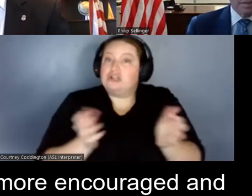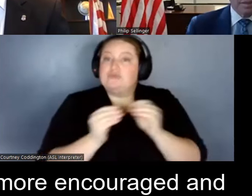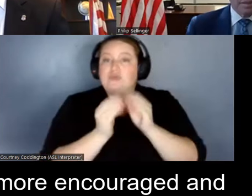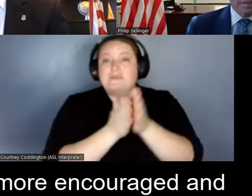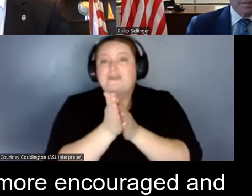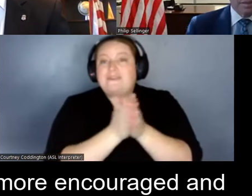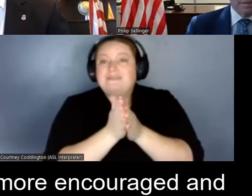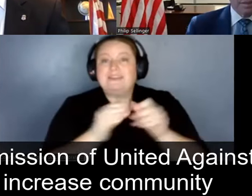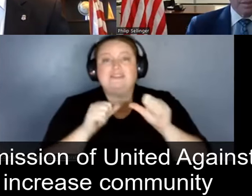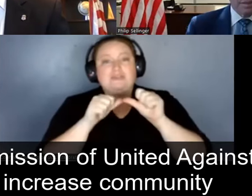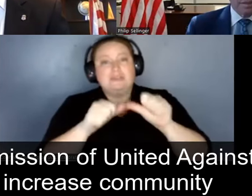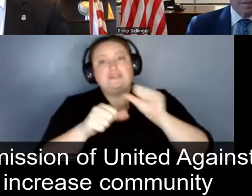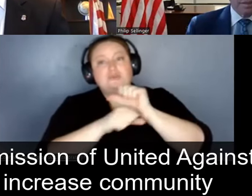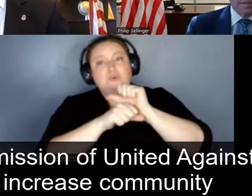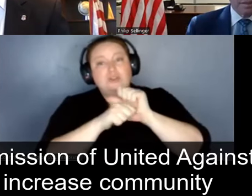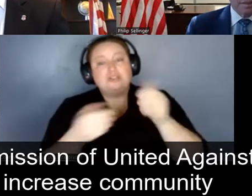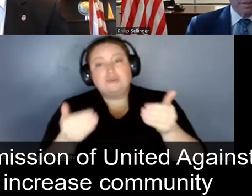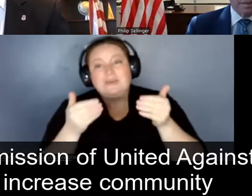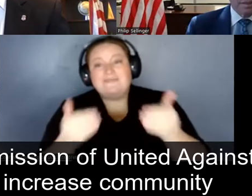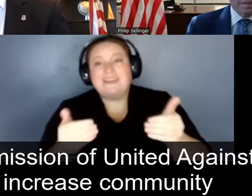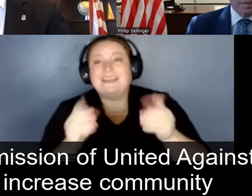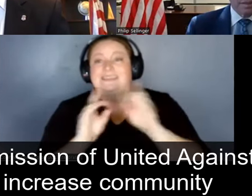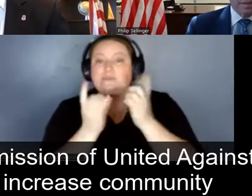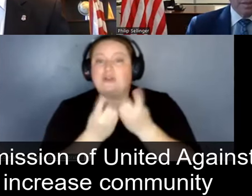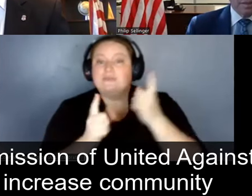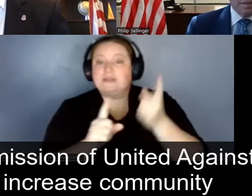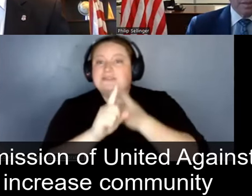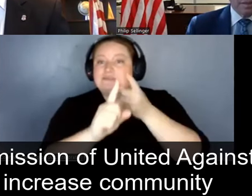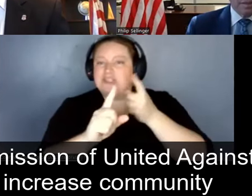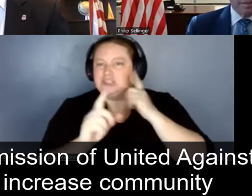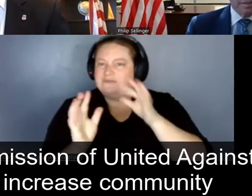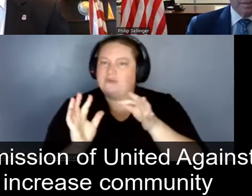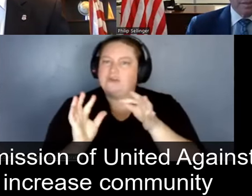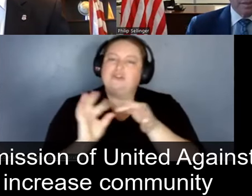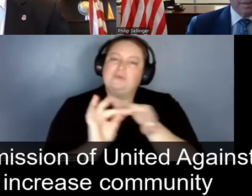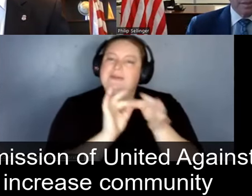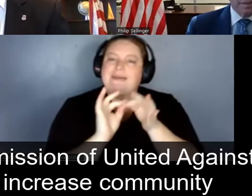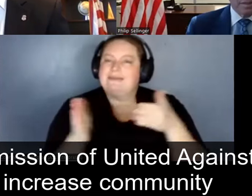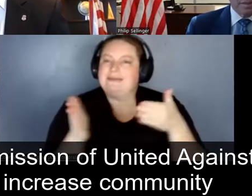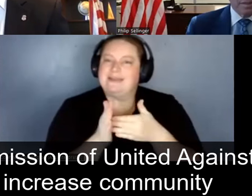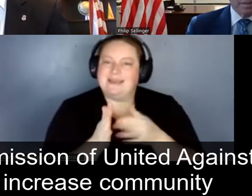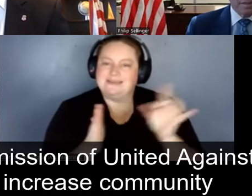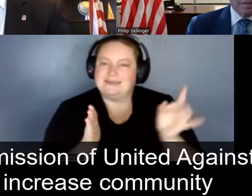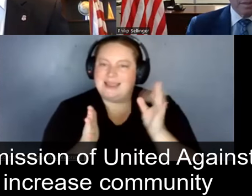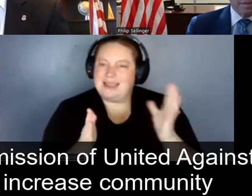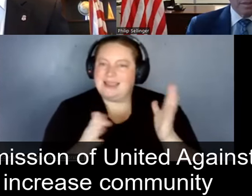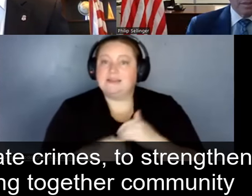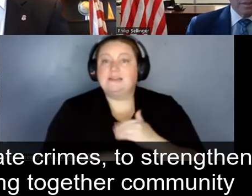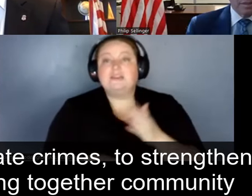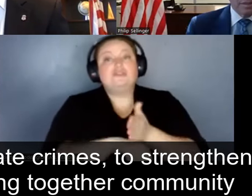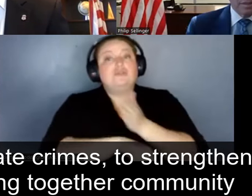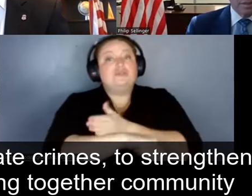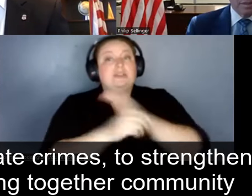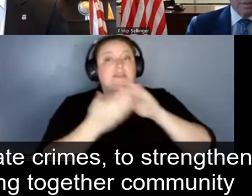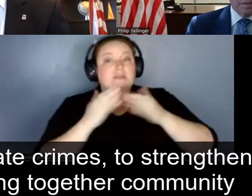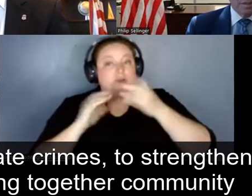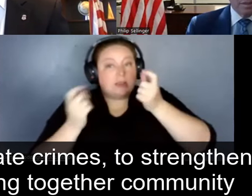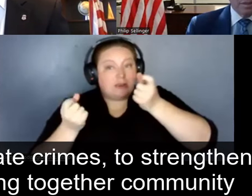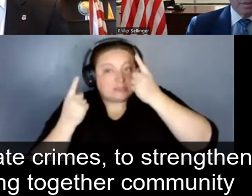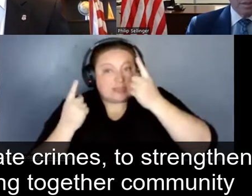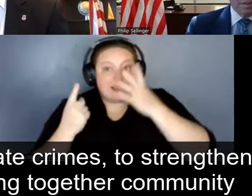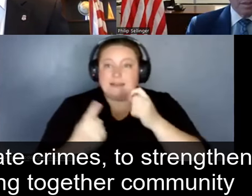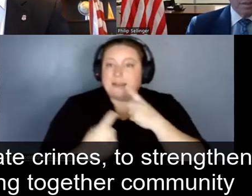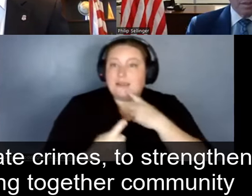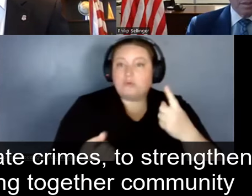our work to advance the department's mission of United Against Hate, and that is to increase community understanding and reporting of